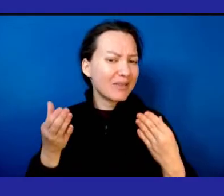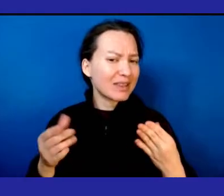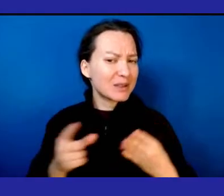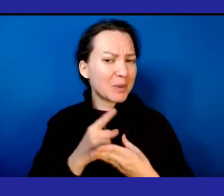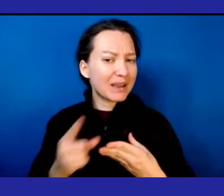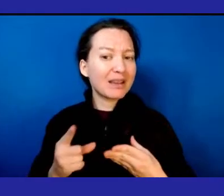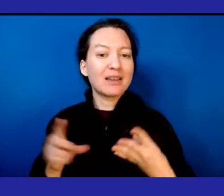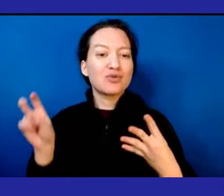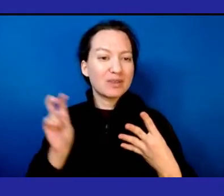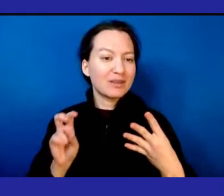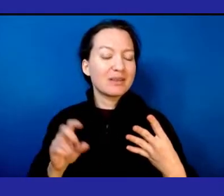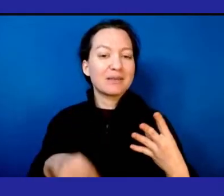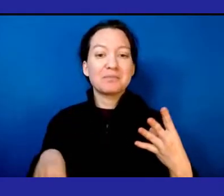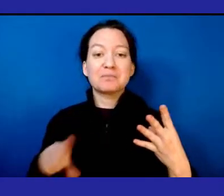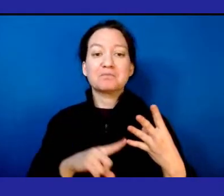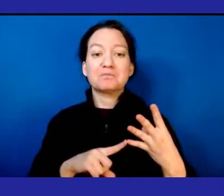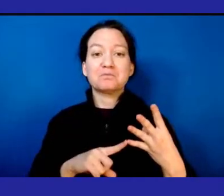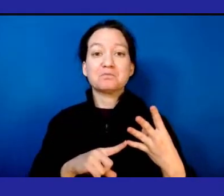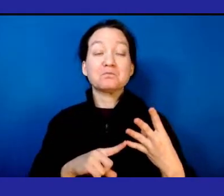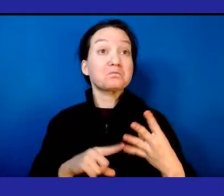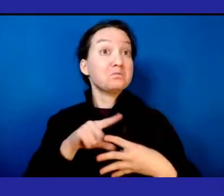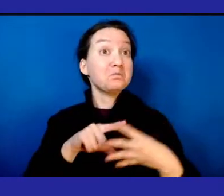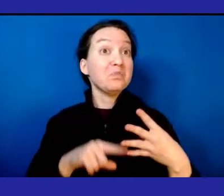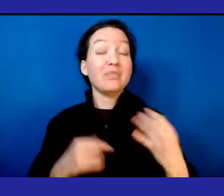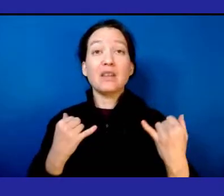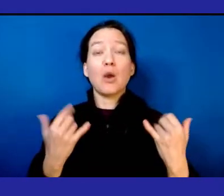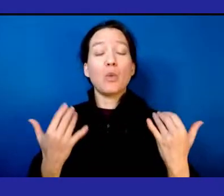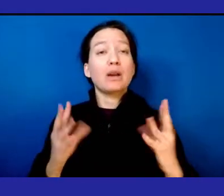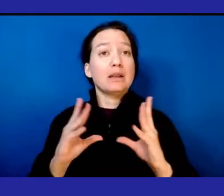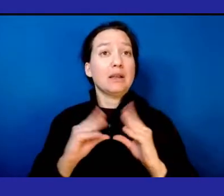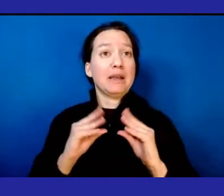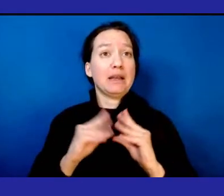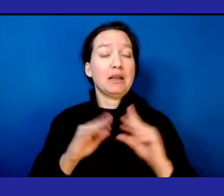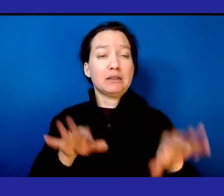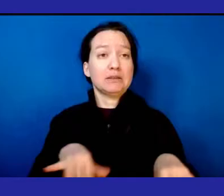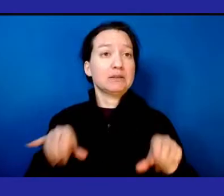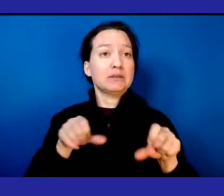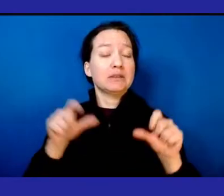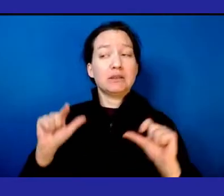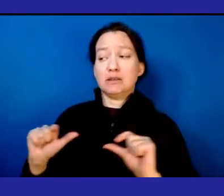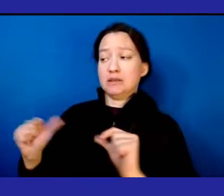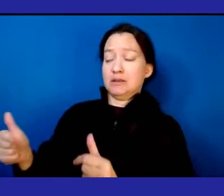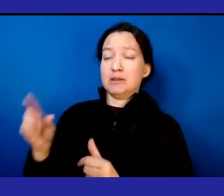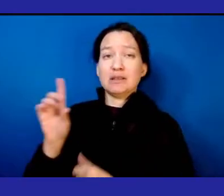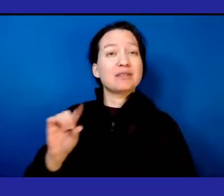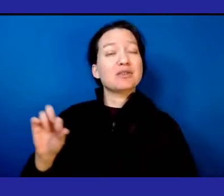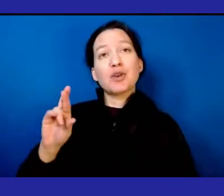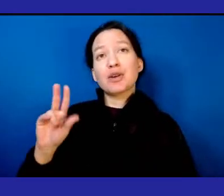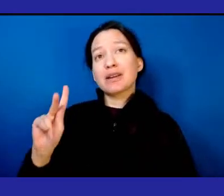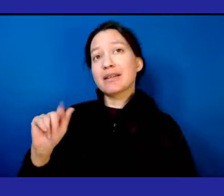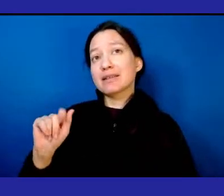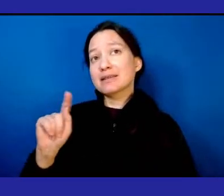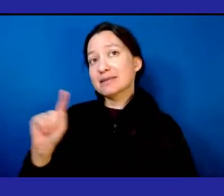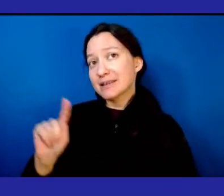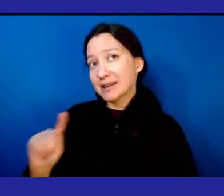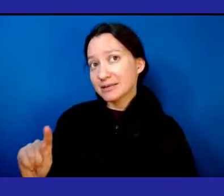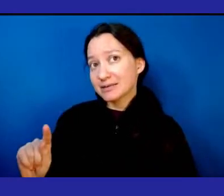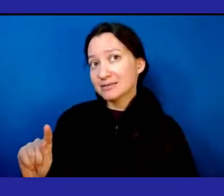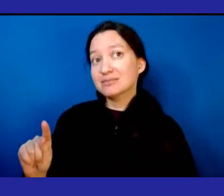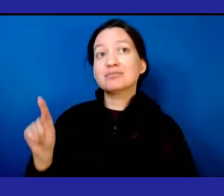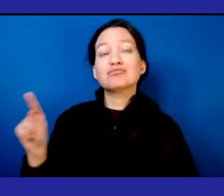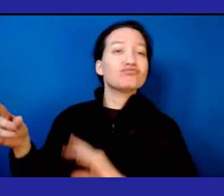Very good. So I now turn this meeting over to Dr. Katz for